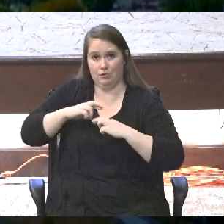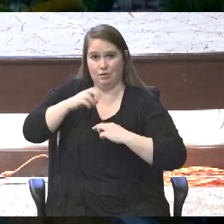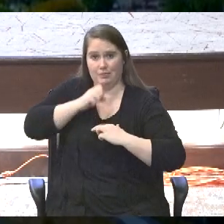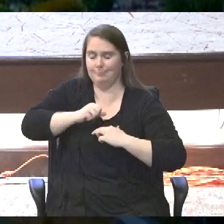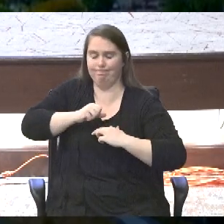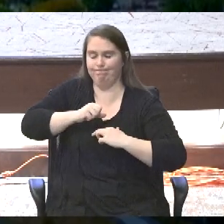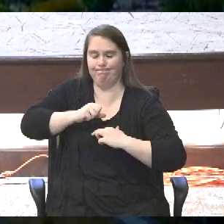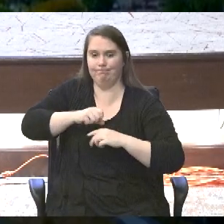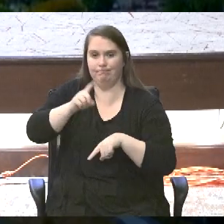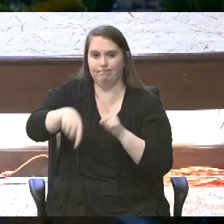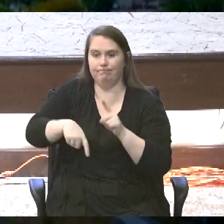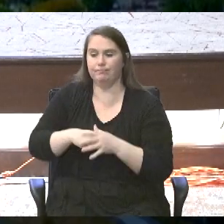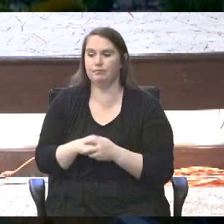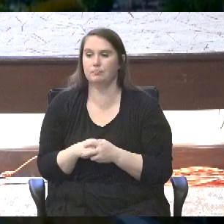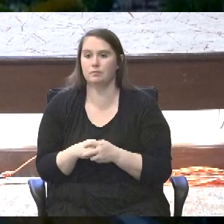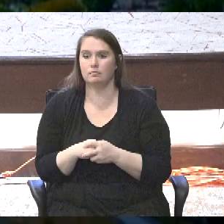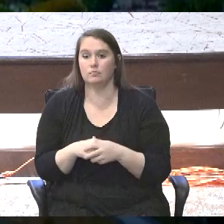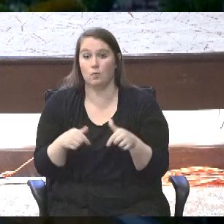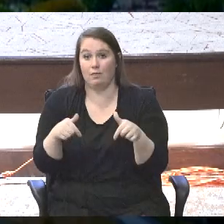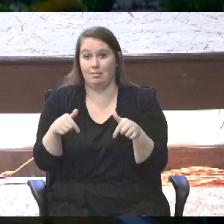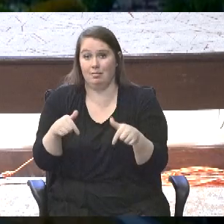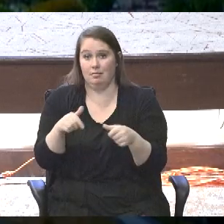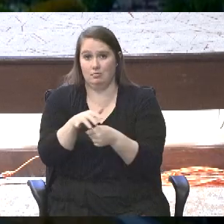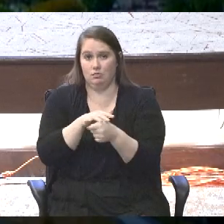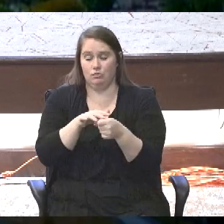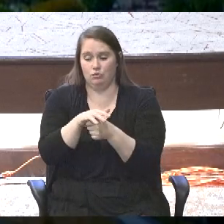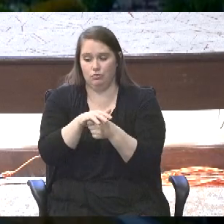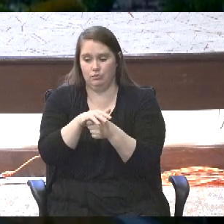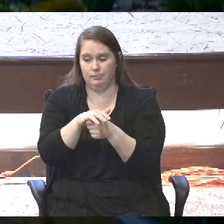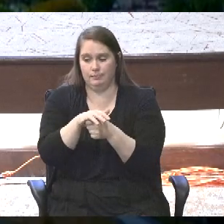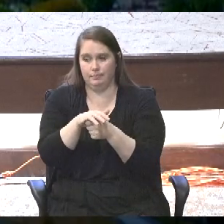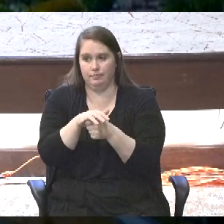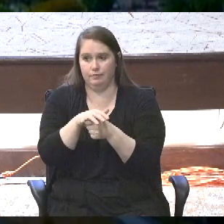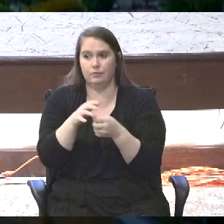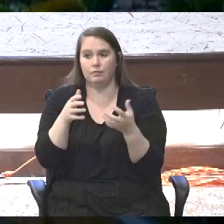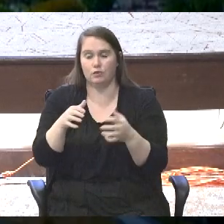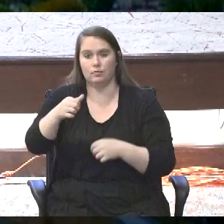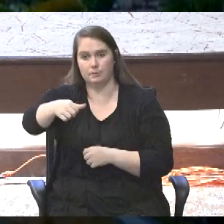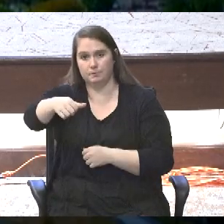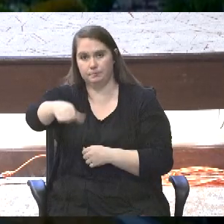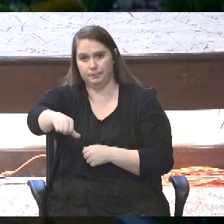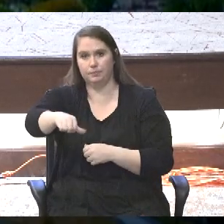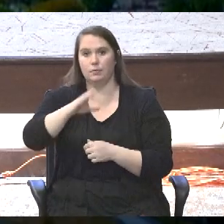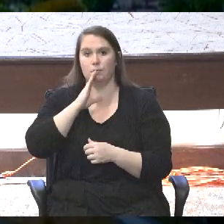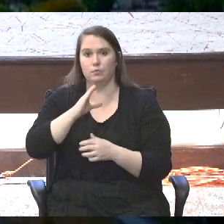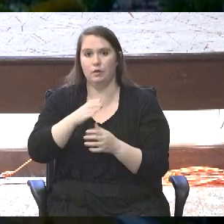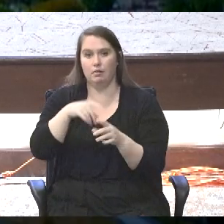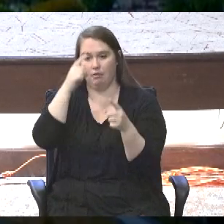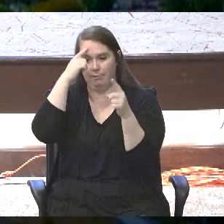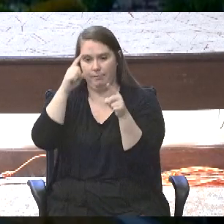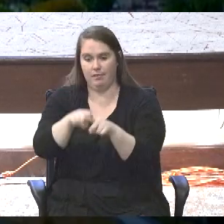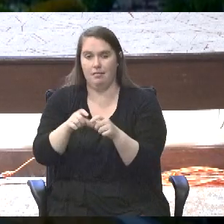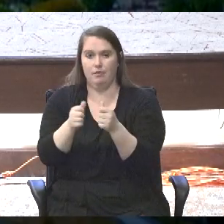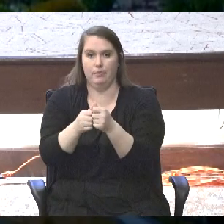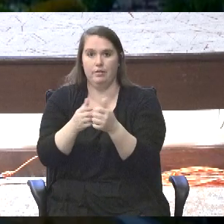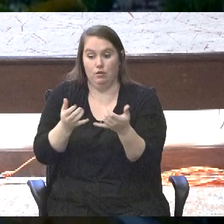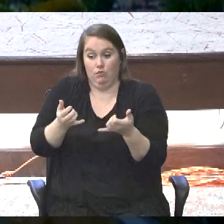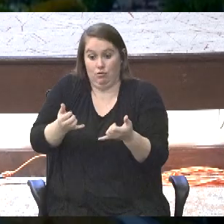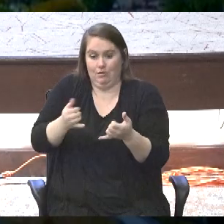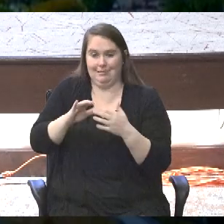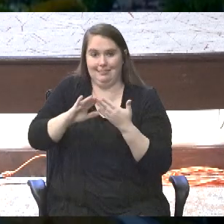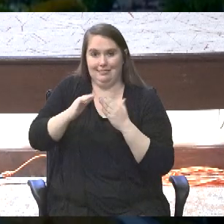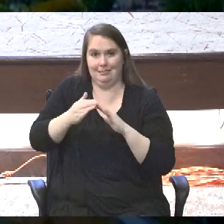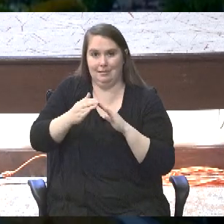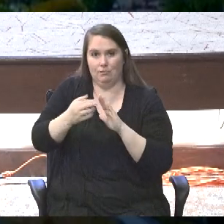age. So this section in our ordinance is being repealed to comply with state law. Currently, city